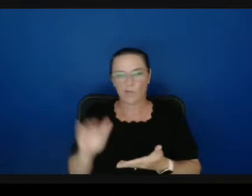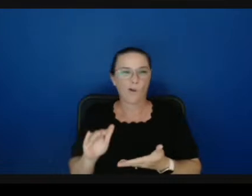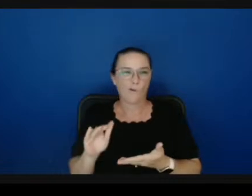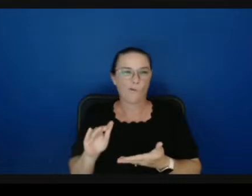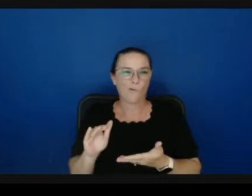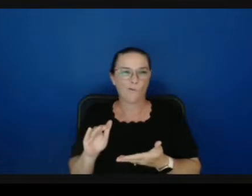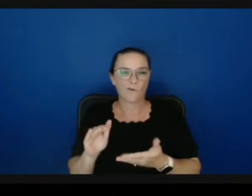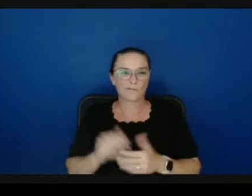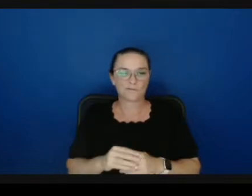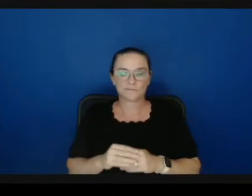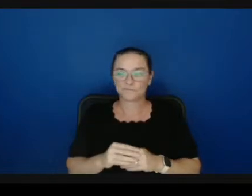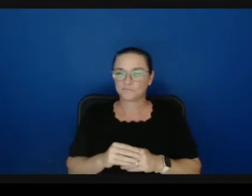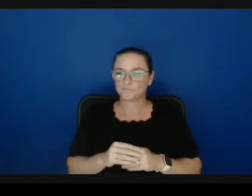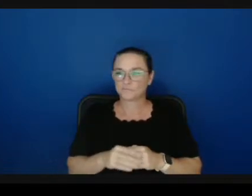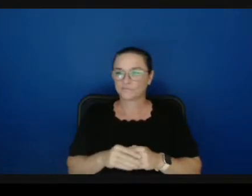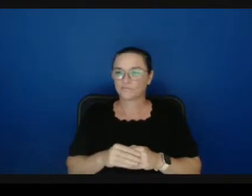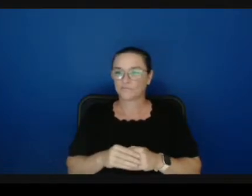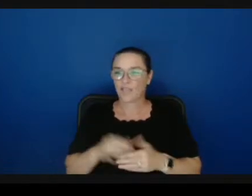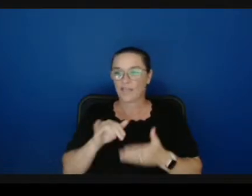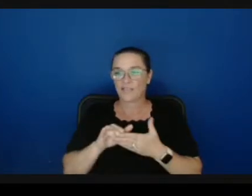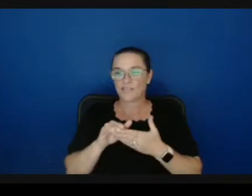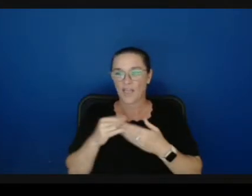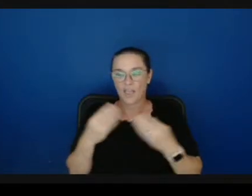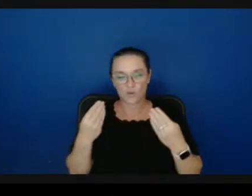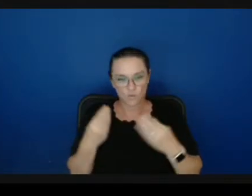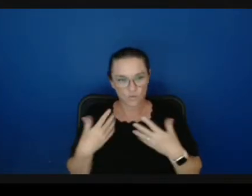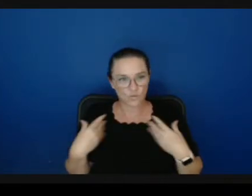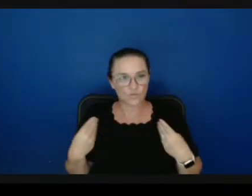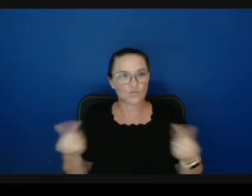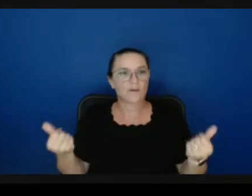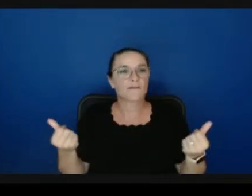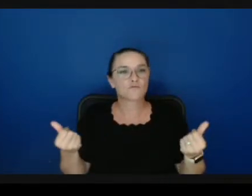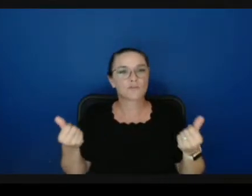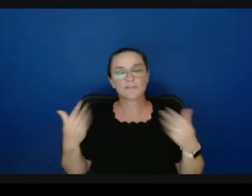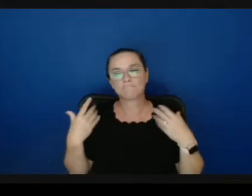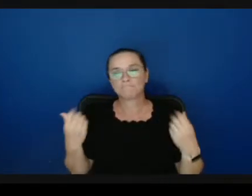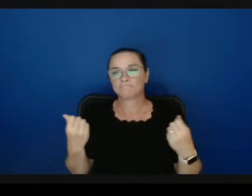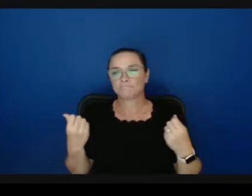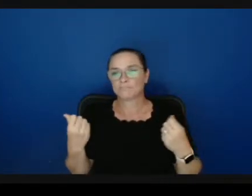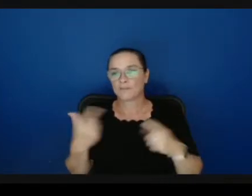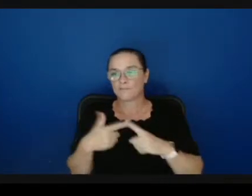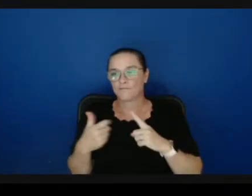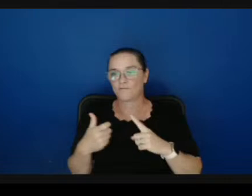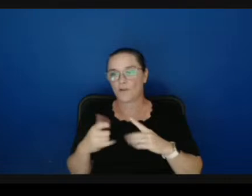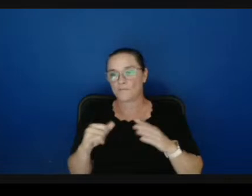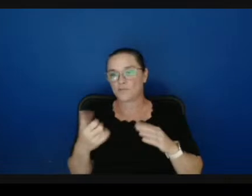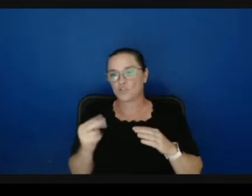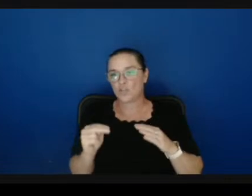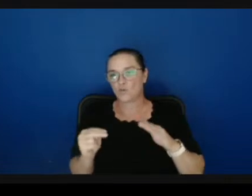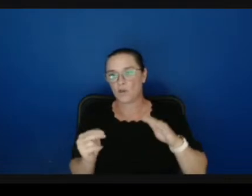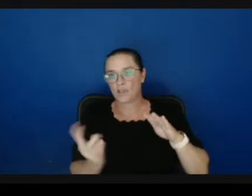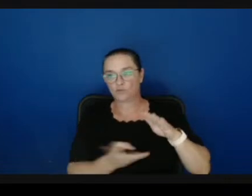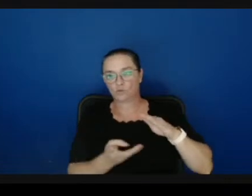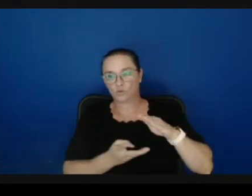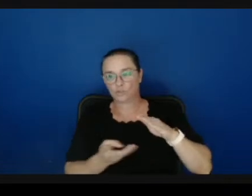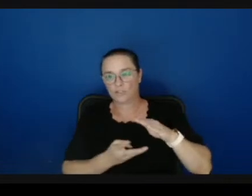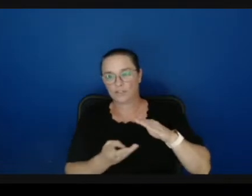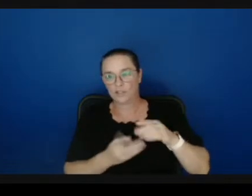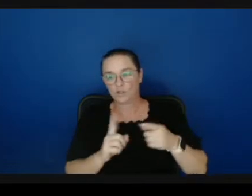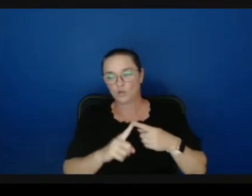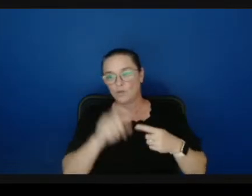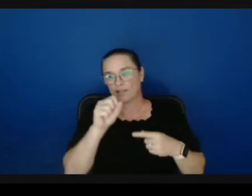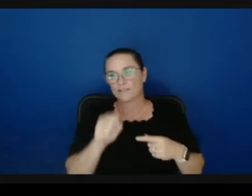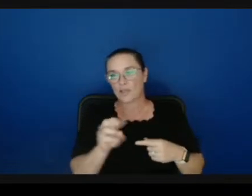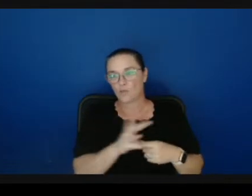was that recovery period from the January to February intrusion into the Southwest Rift, which accounted for these 2